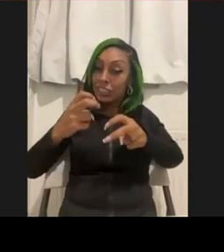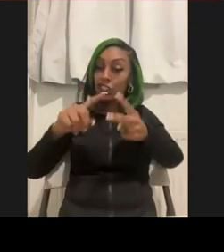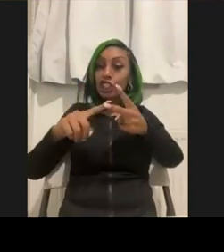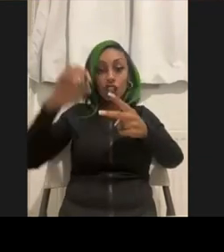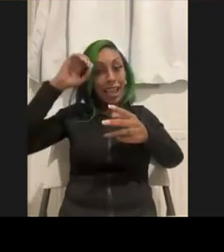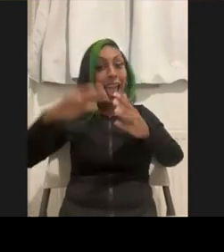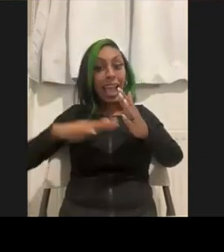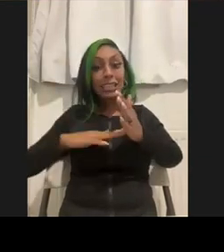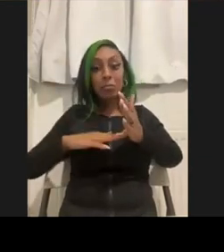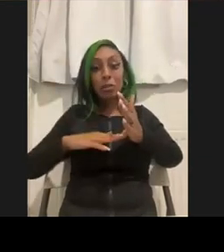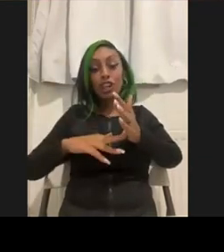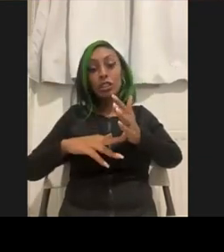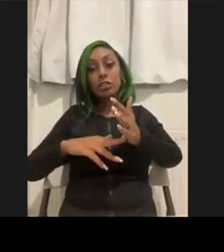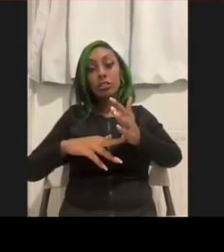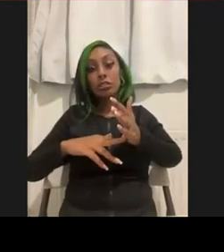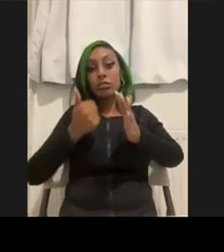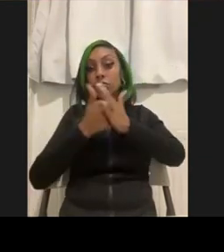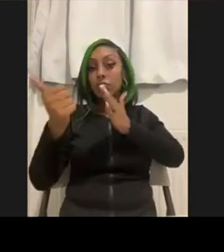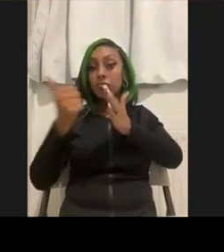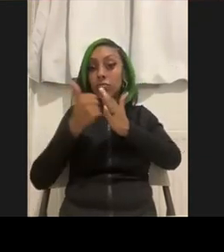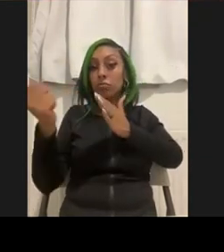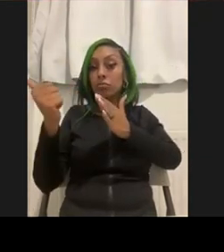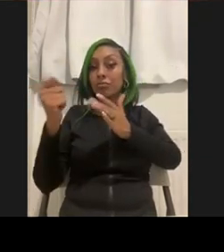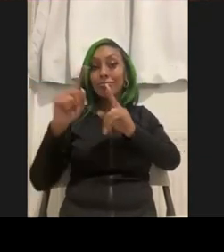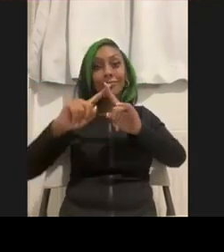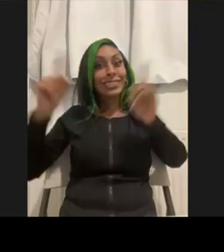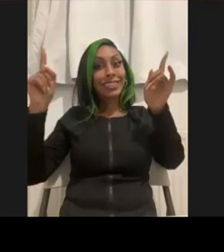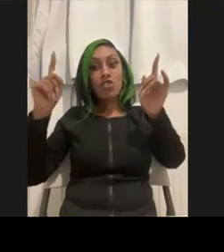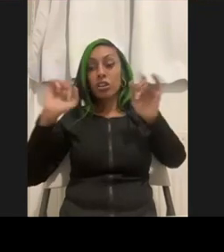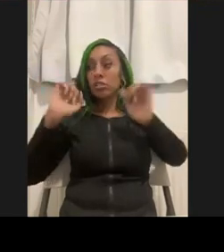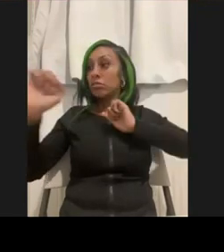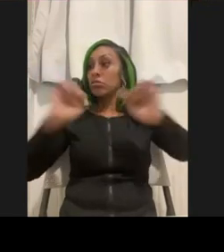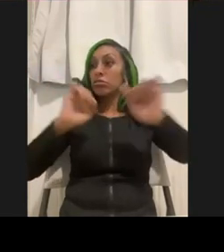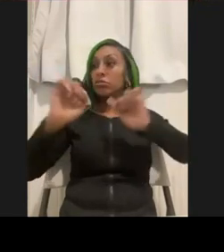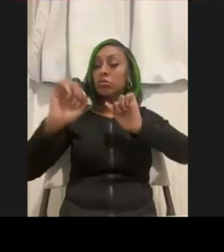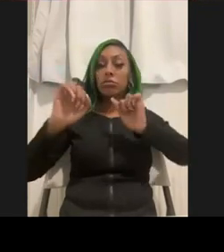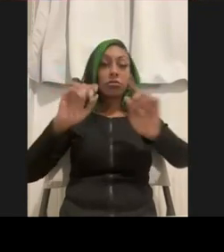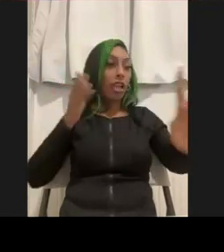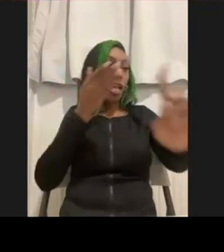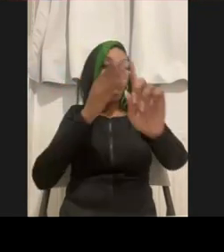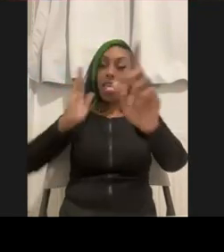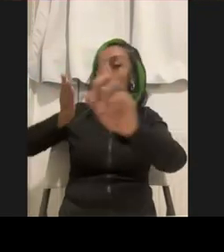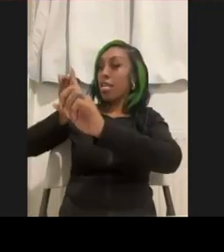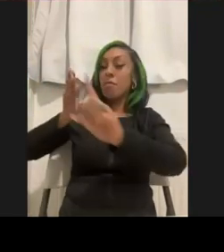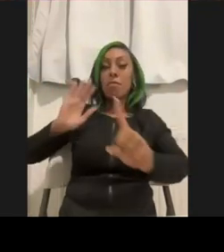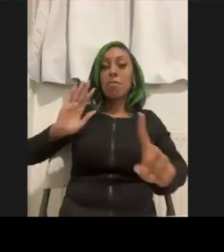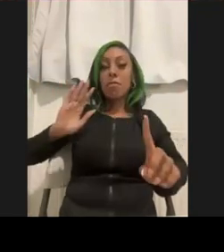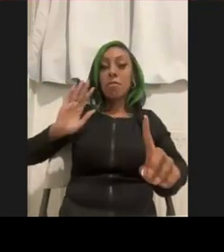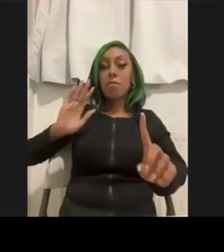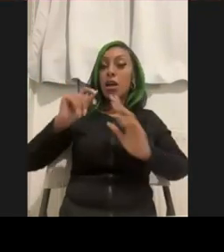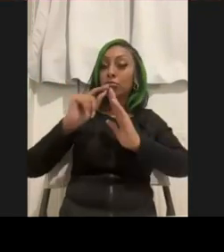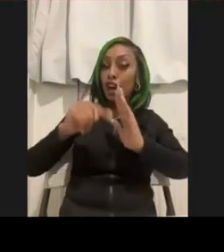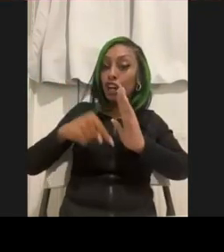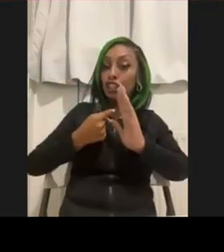expertise, often very, you know, kind of different with different orientations for projects that are